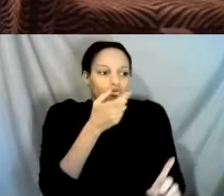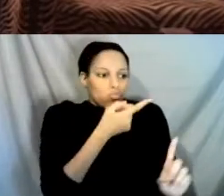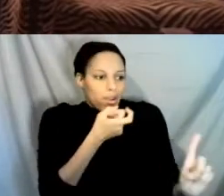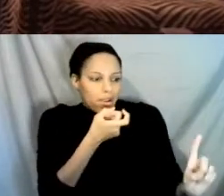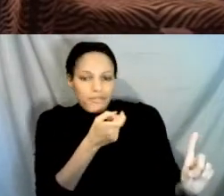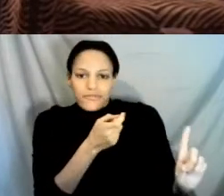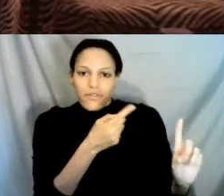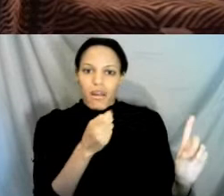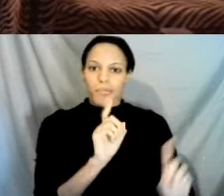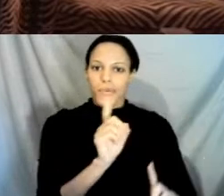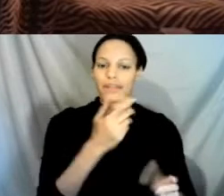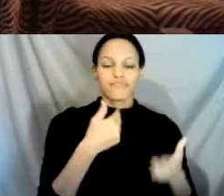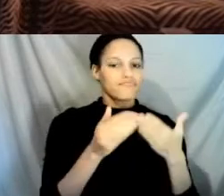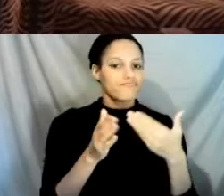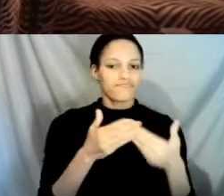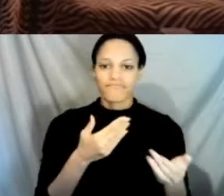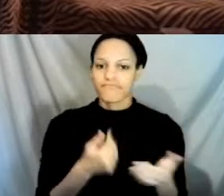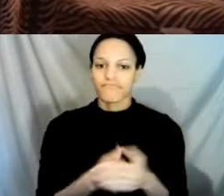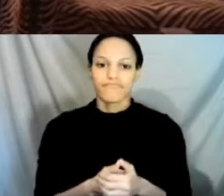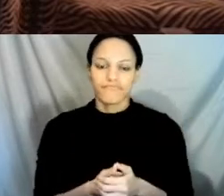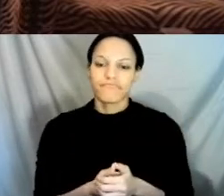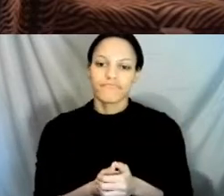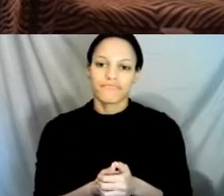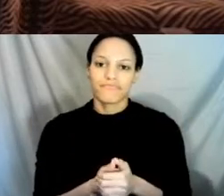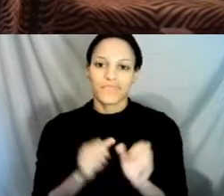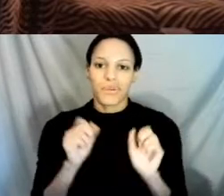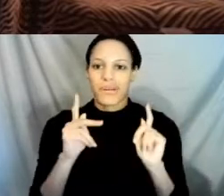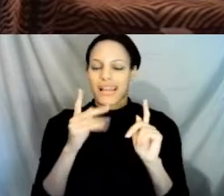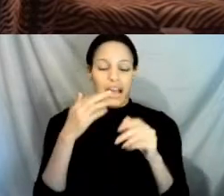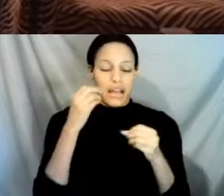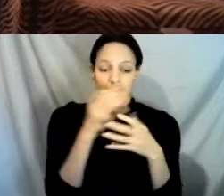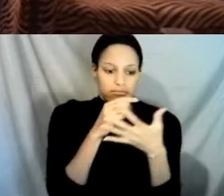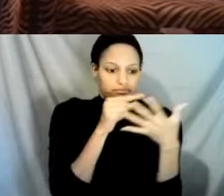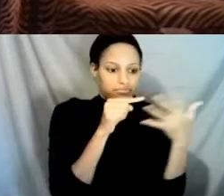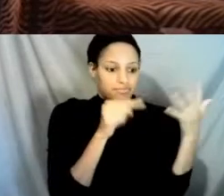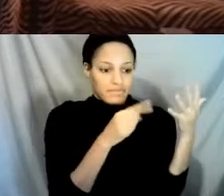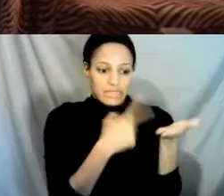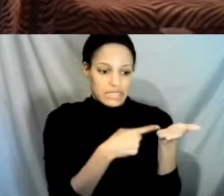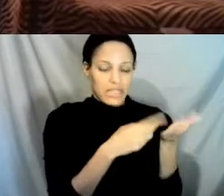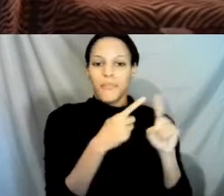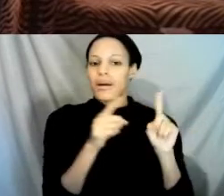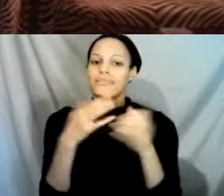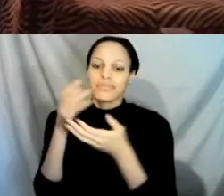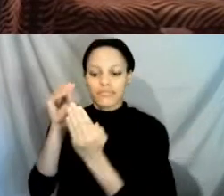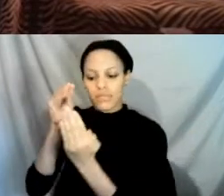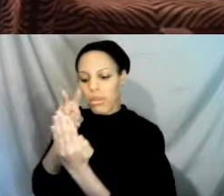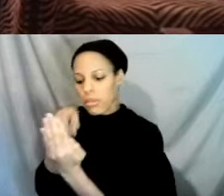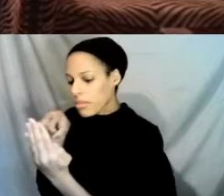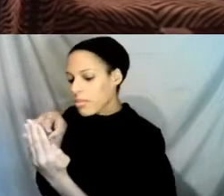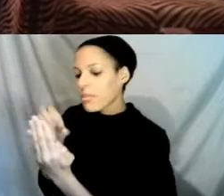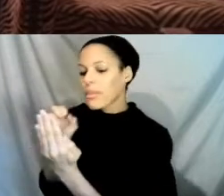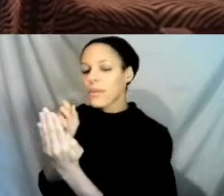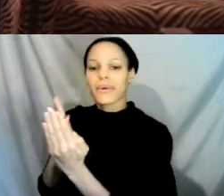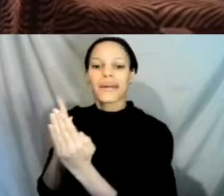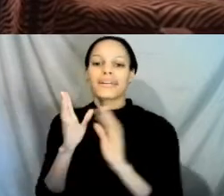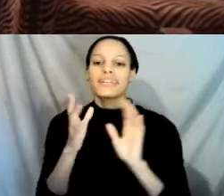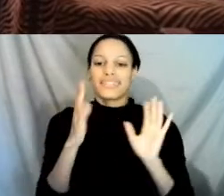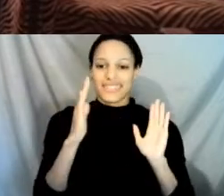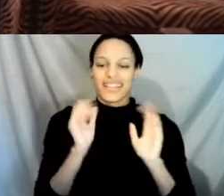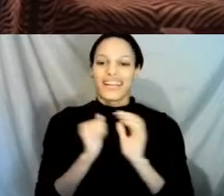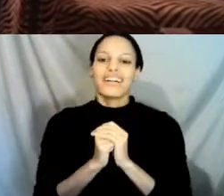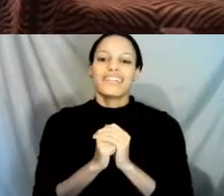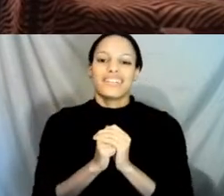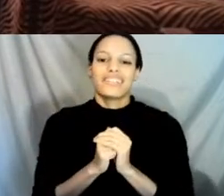There's so much to talk about. Let me try to get back on my script, because I am a nerd too. So I'm the daughter of